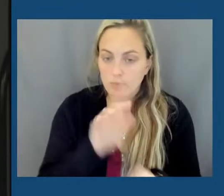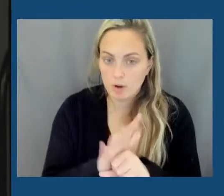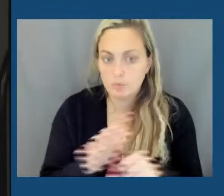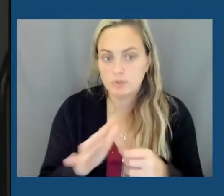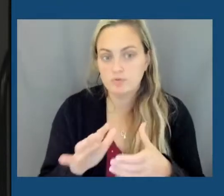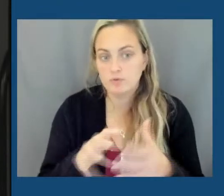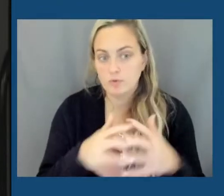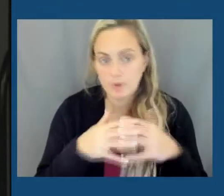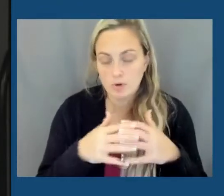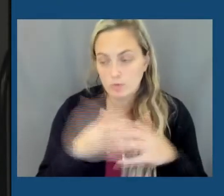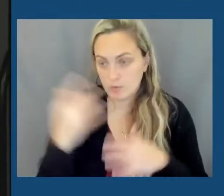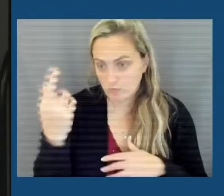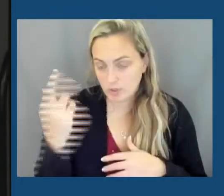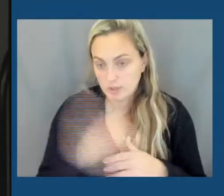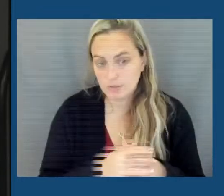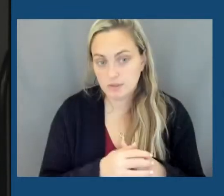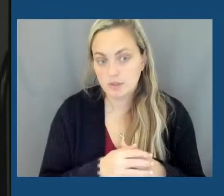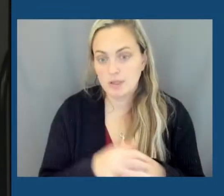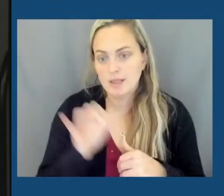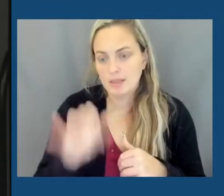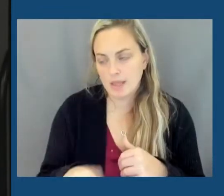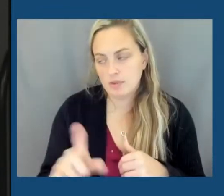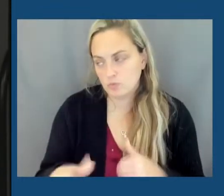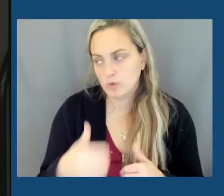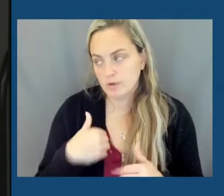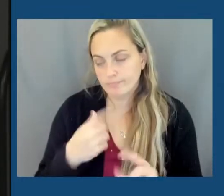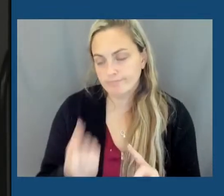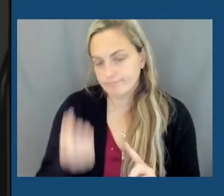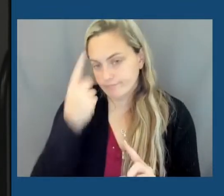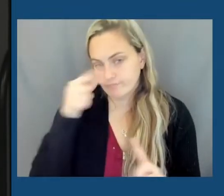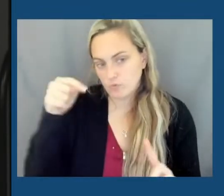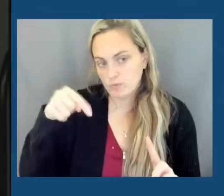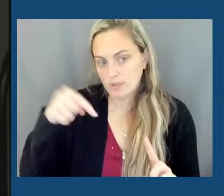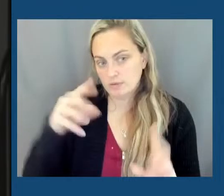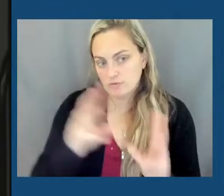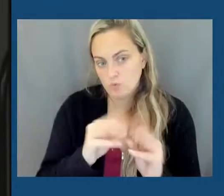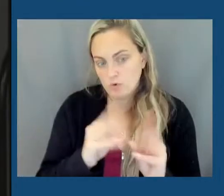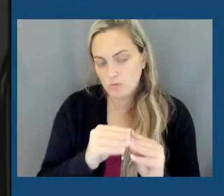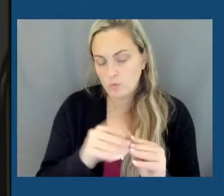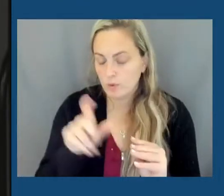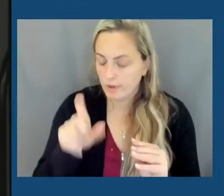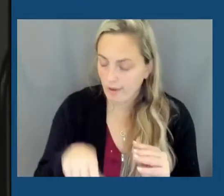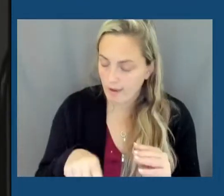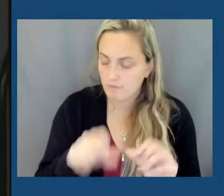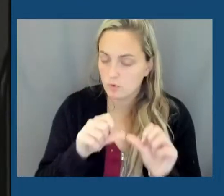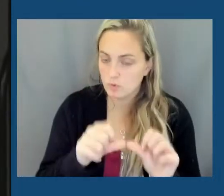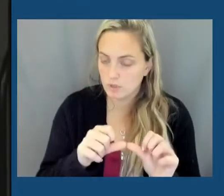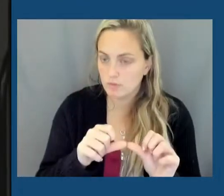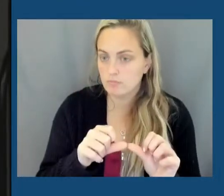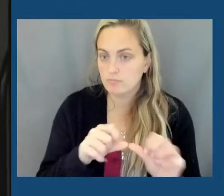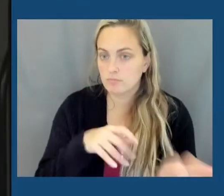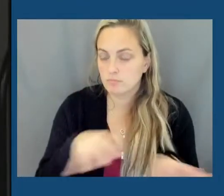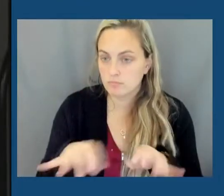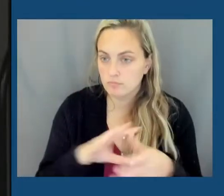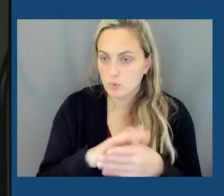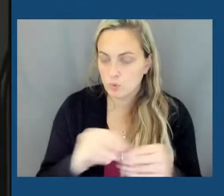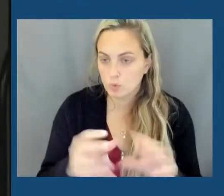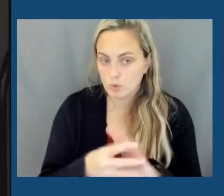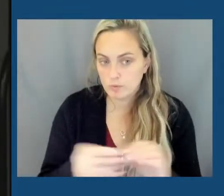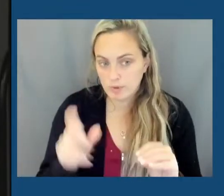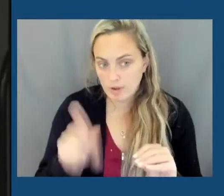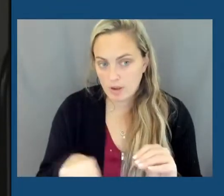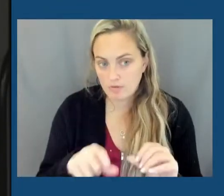being realized. That's what I got from this forum. We have to keep telling that story,